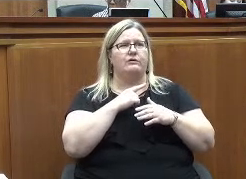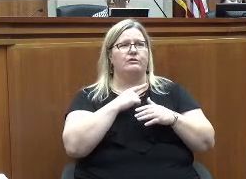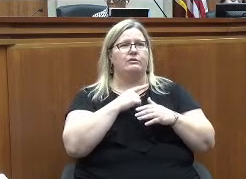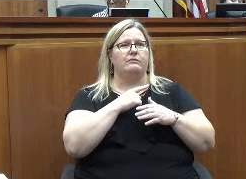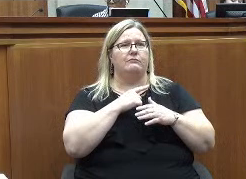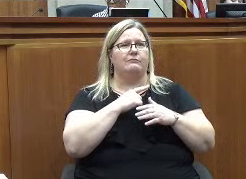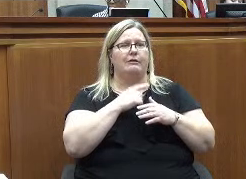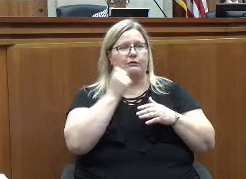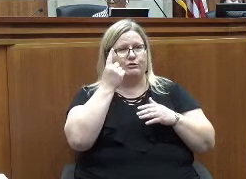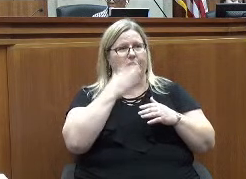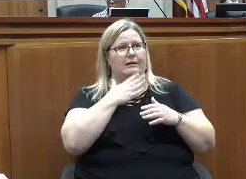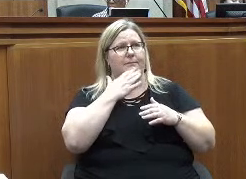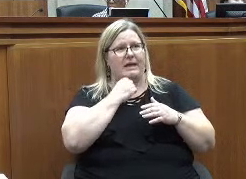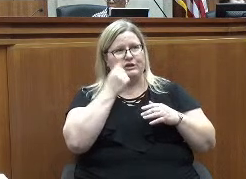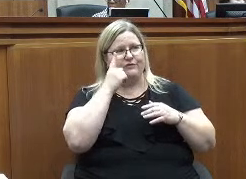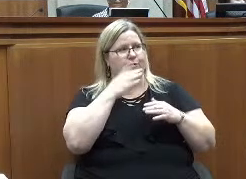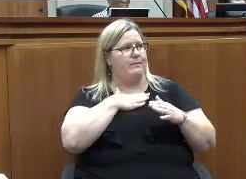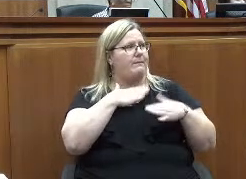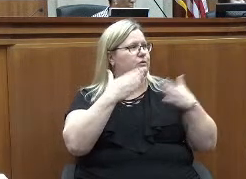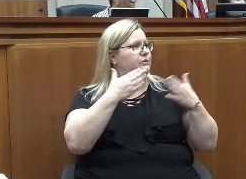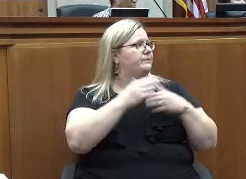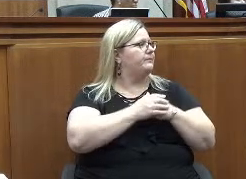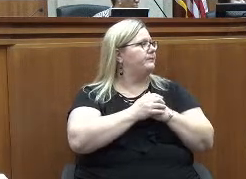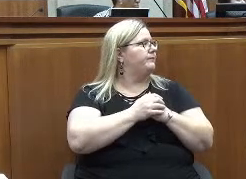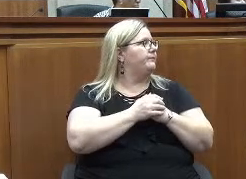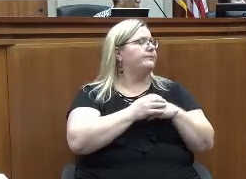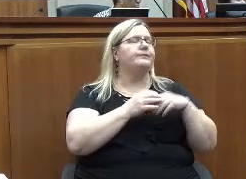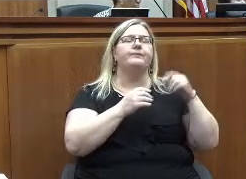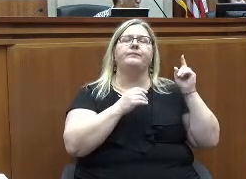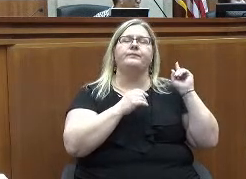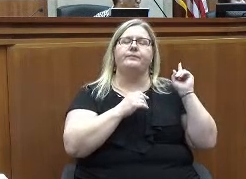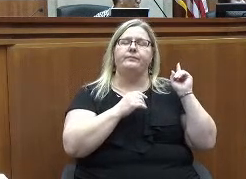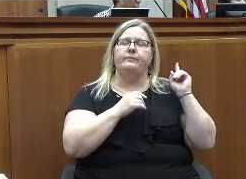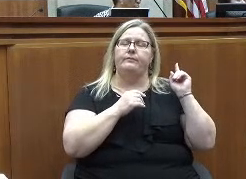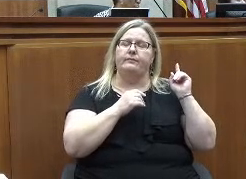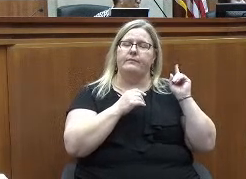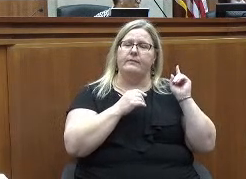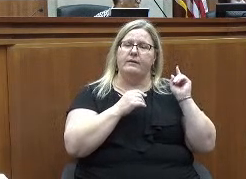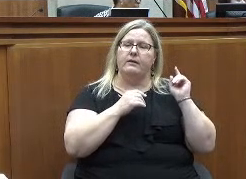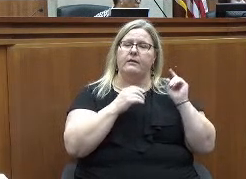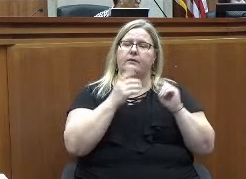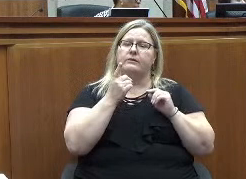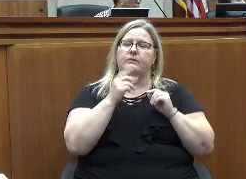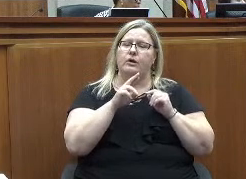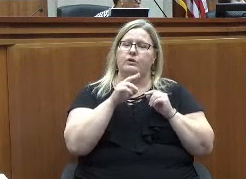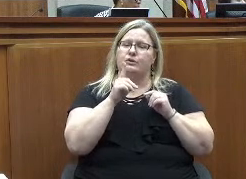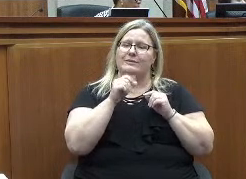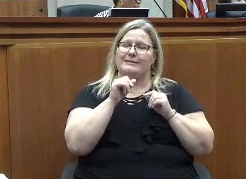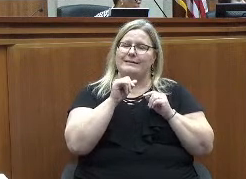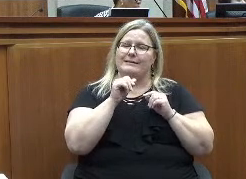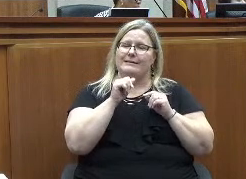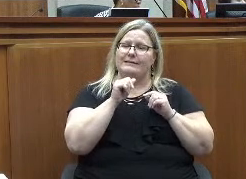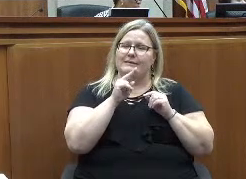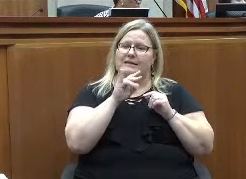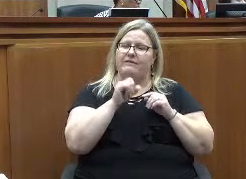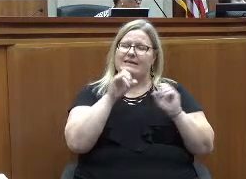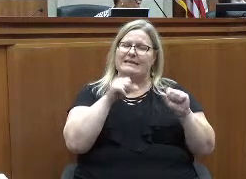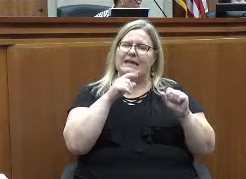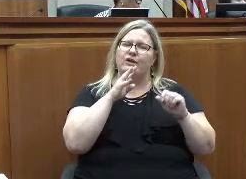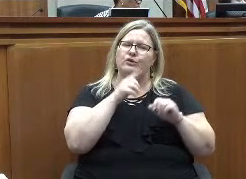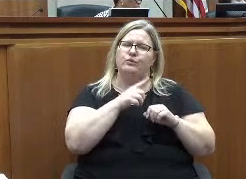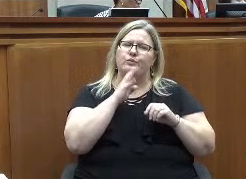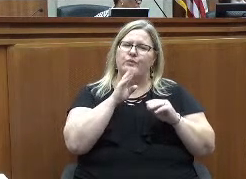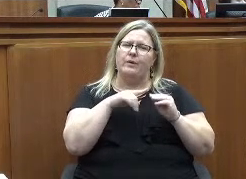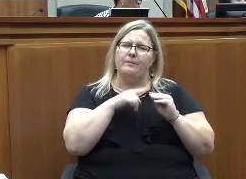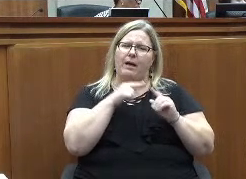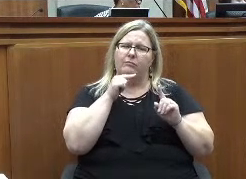that. Okay. Ms. Orange Jones? Follow-up, because I thought it was an interesting process point. Dr. Davis, can you just speak to the point about, did you have to